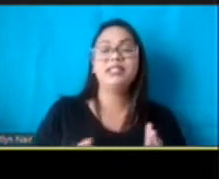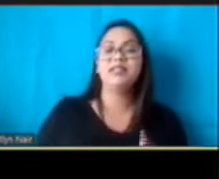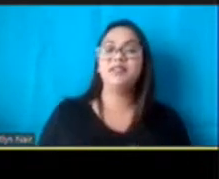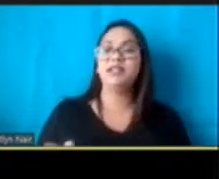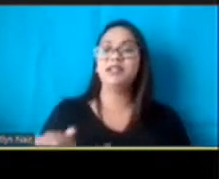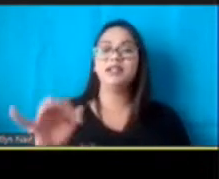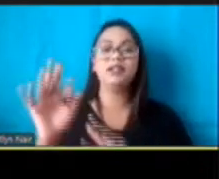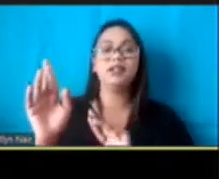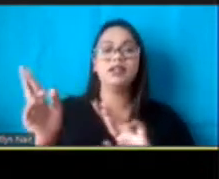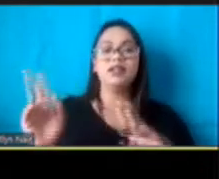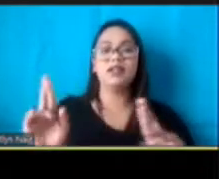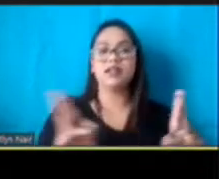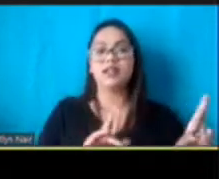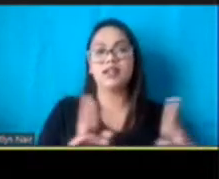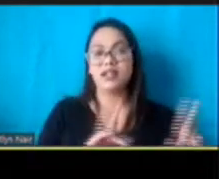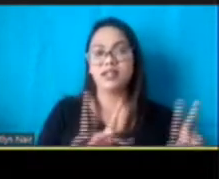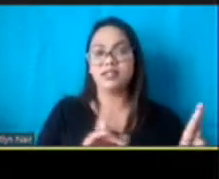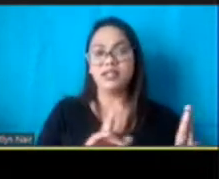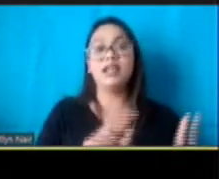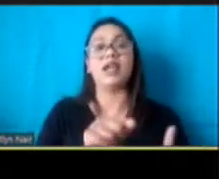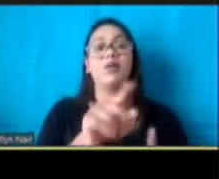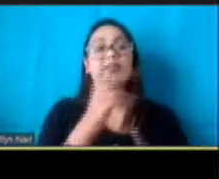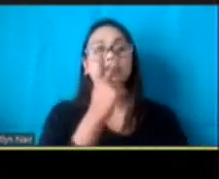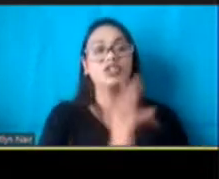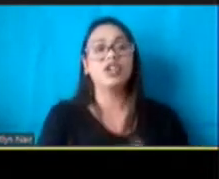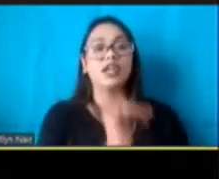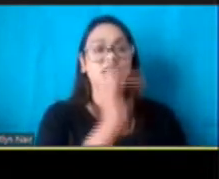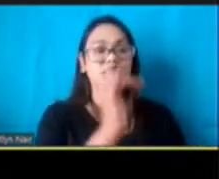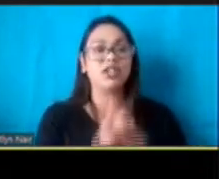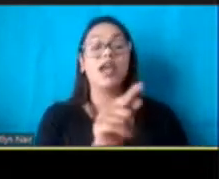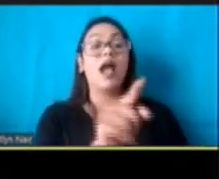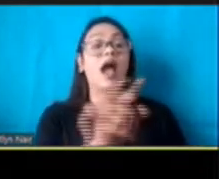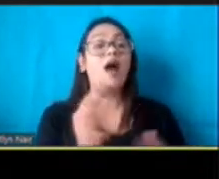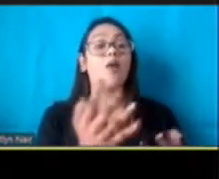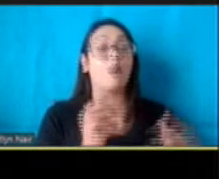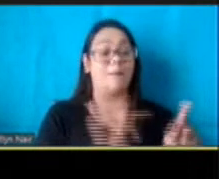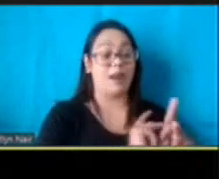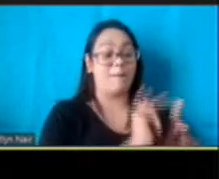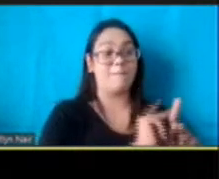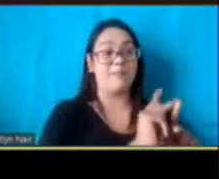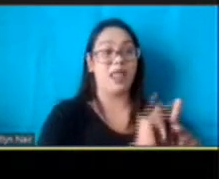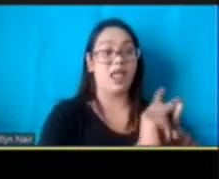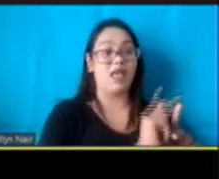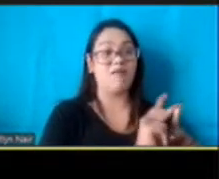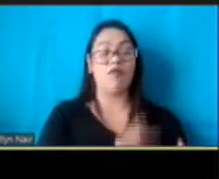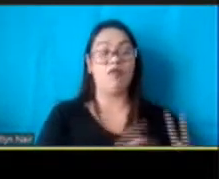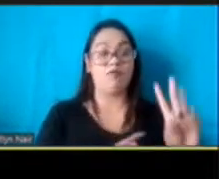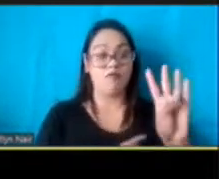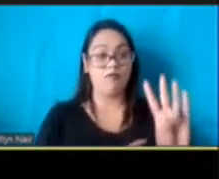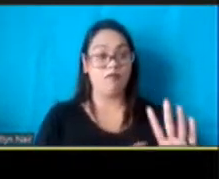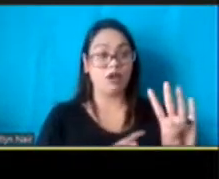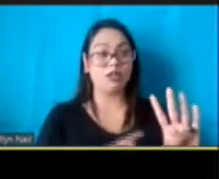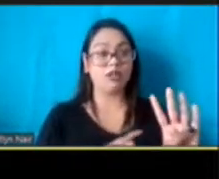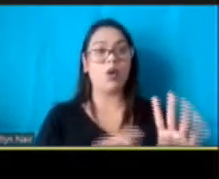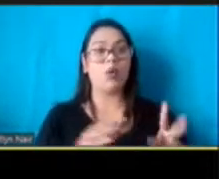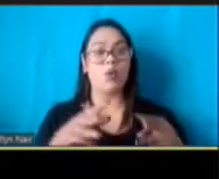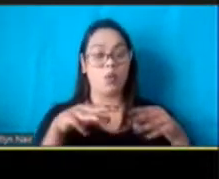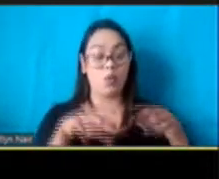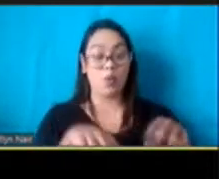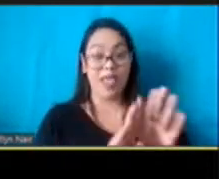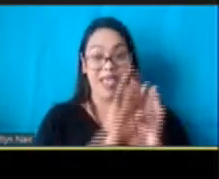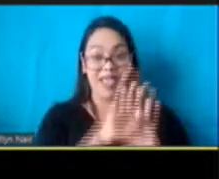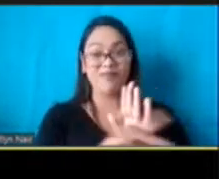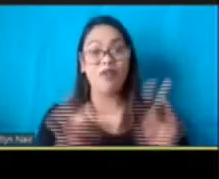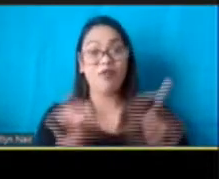looked at ourselves preparing for both the fourth wave and just the holidays,